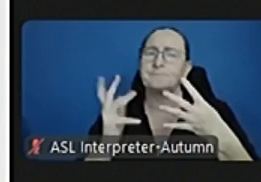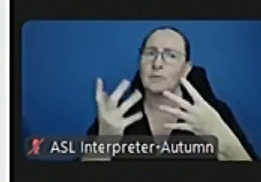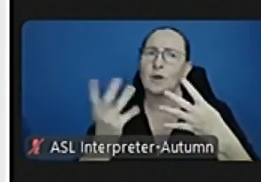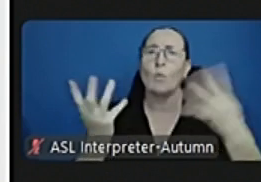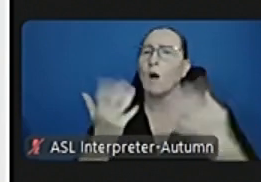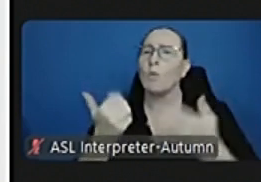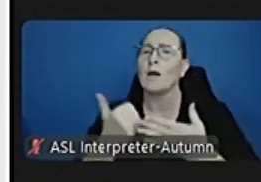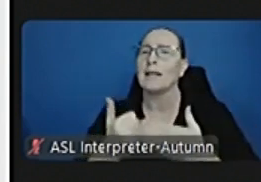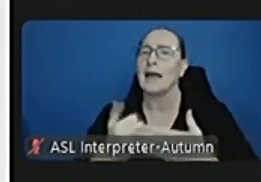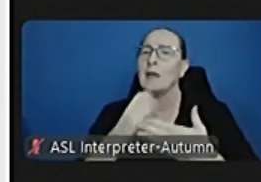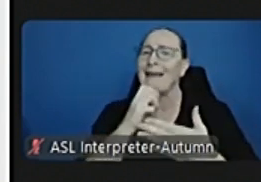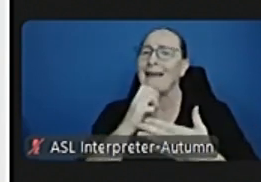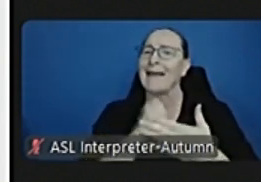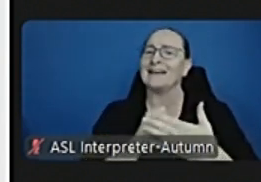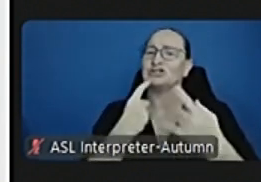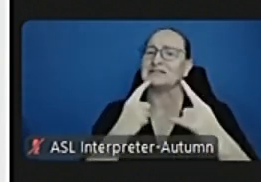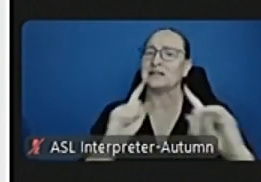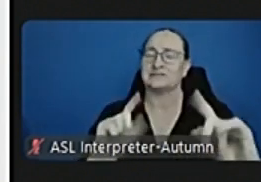age successfully.